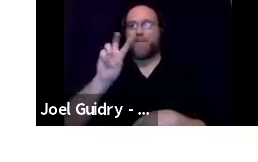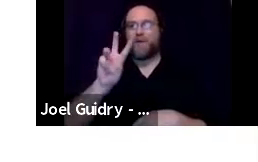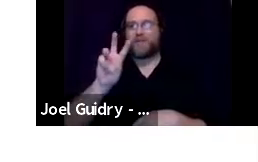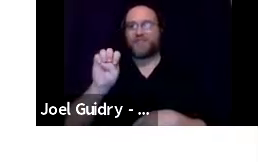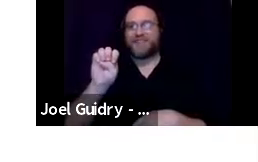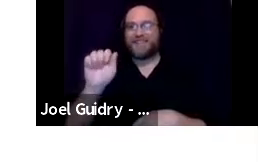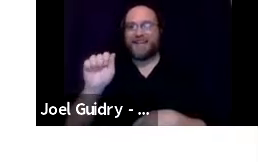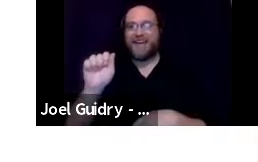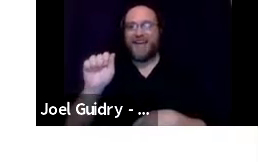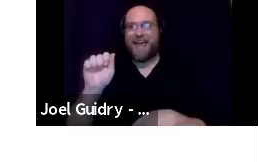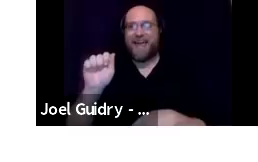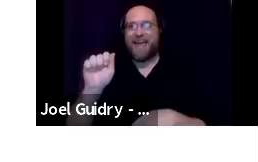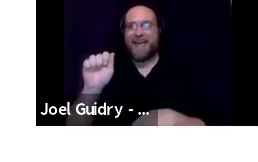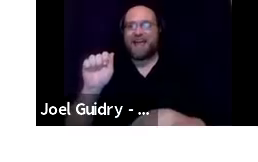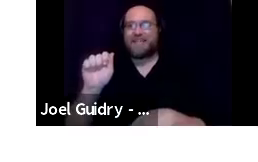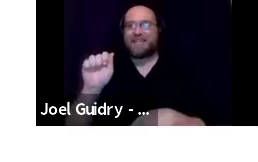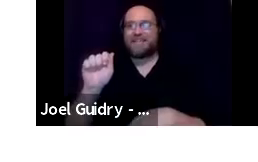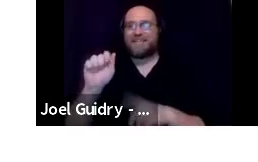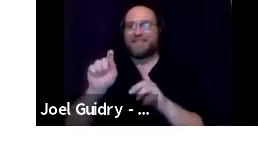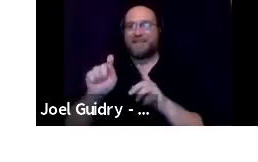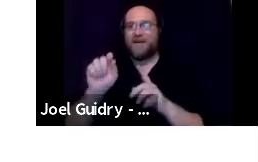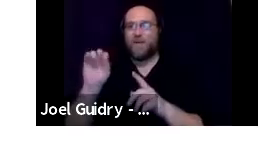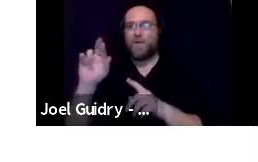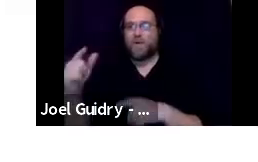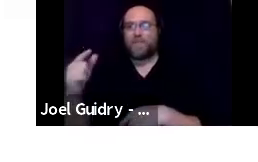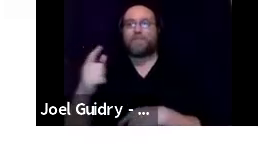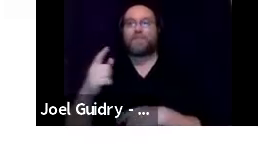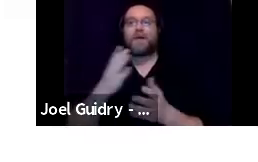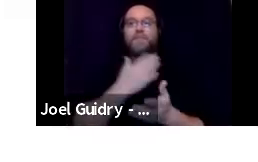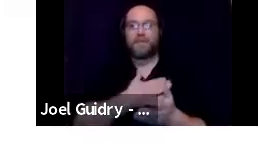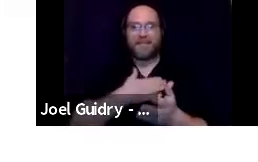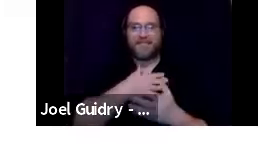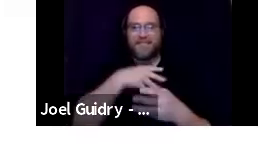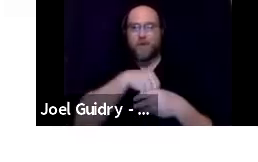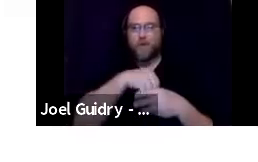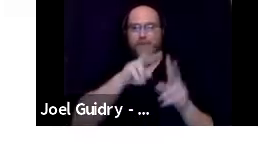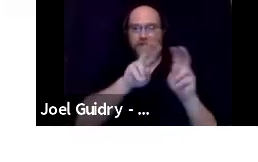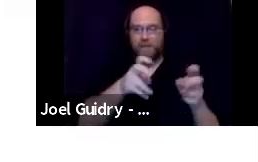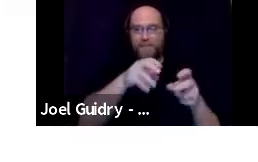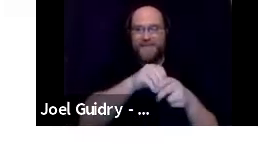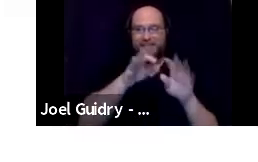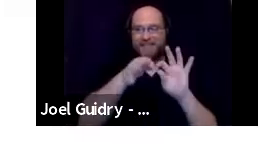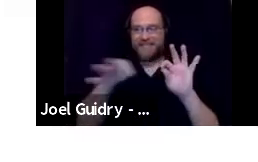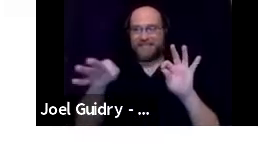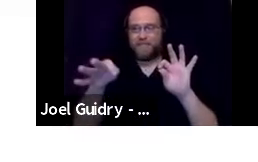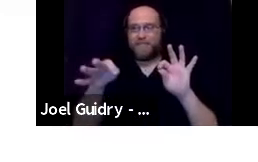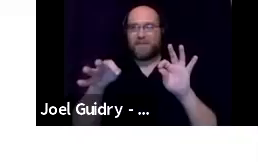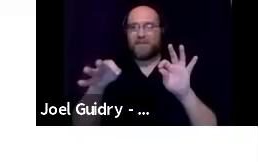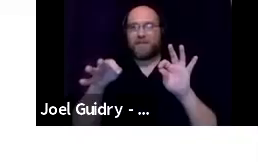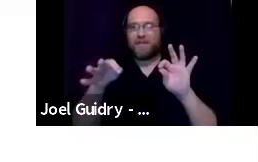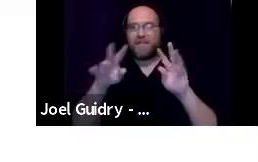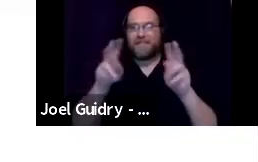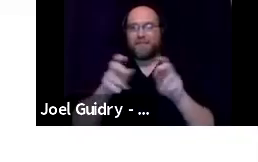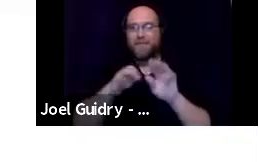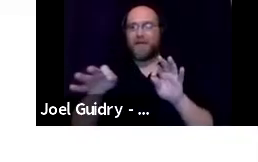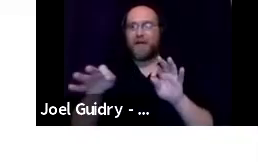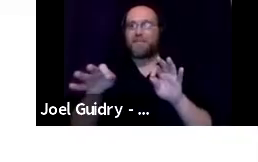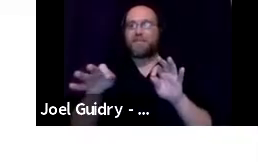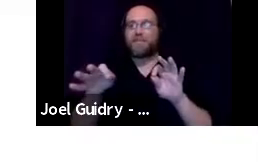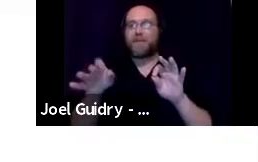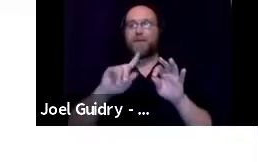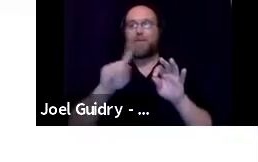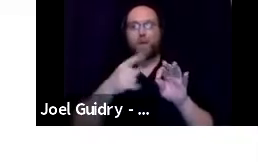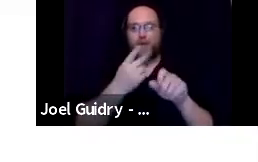wea@washingtonea.org. Please include the topic in the subject line and your name and your local in the message. We will only use first